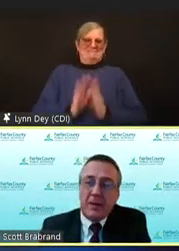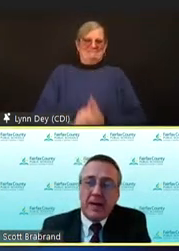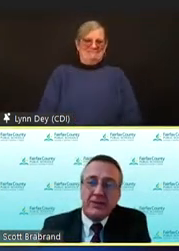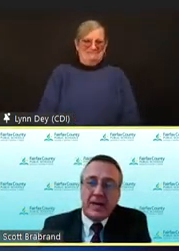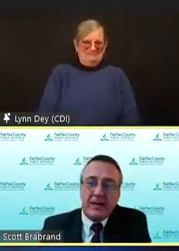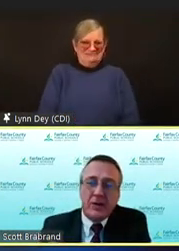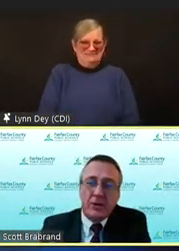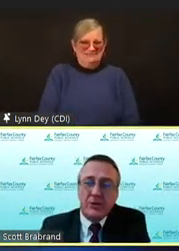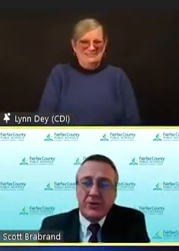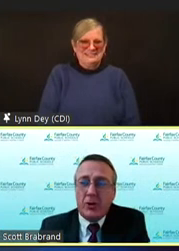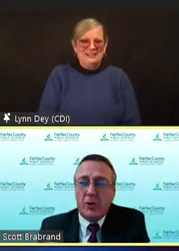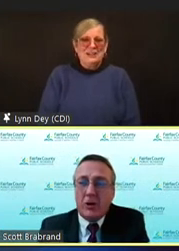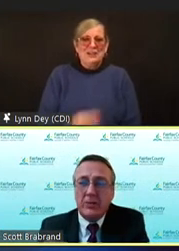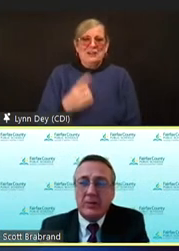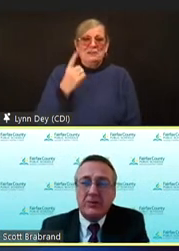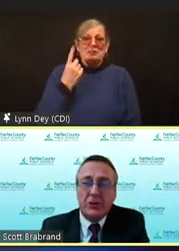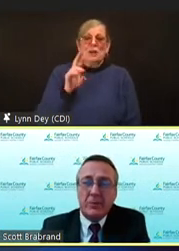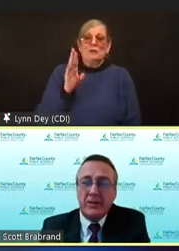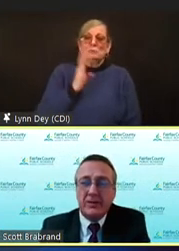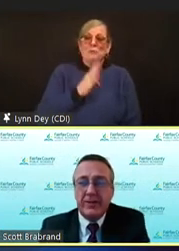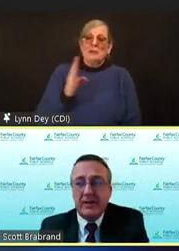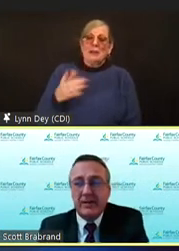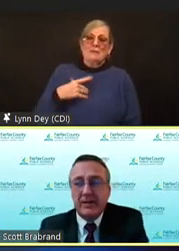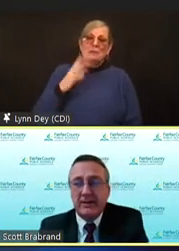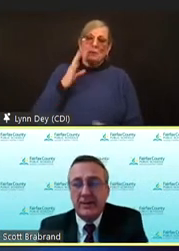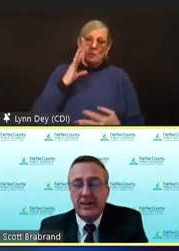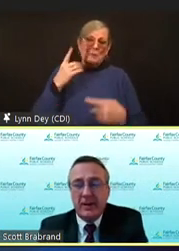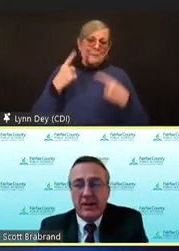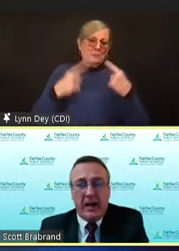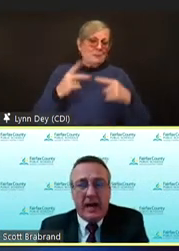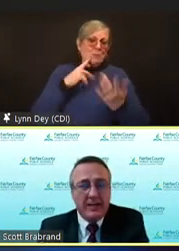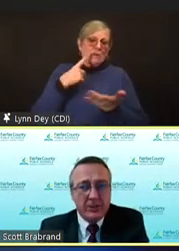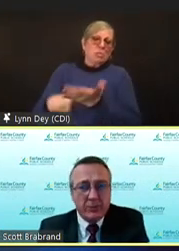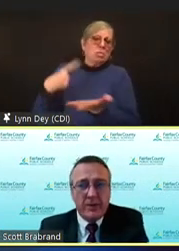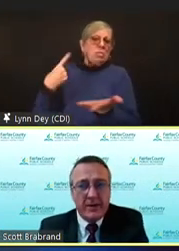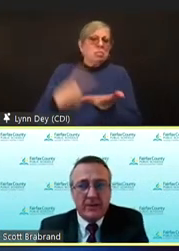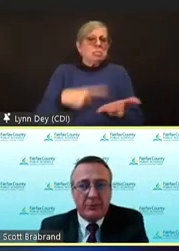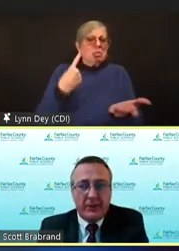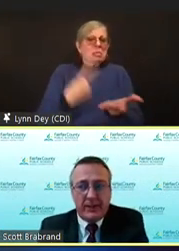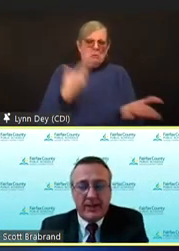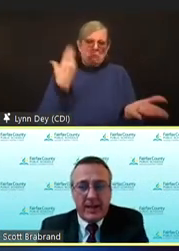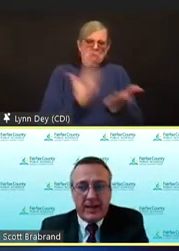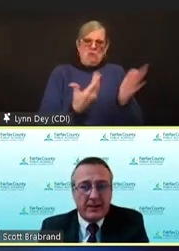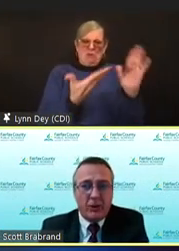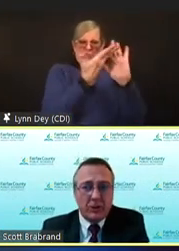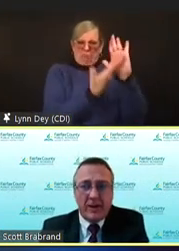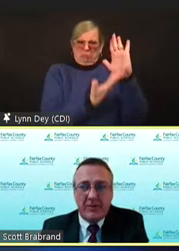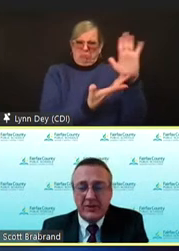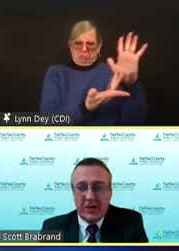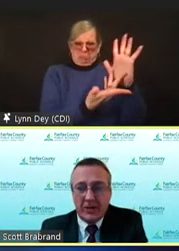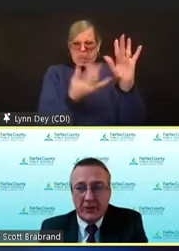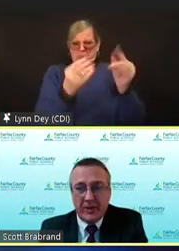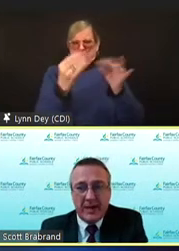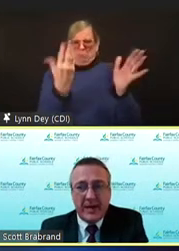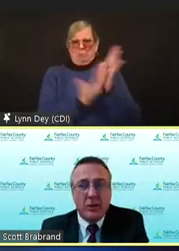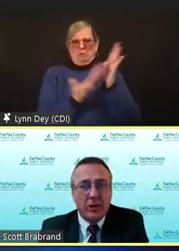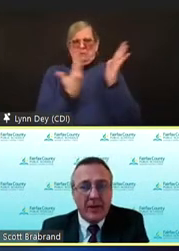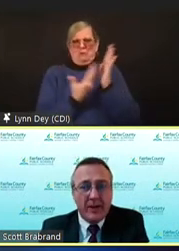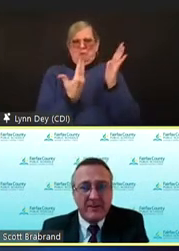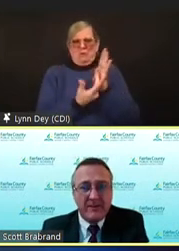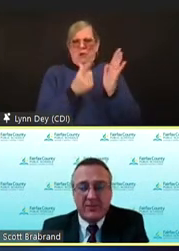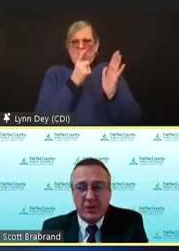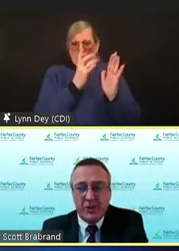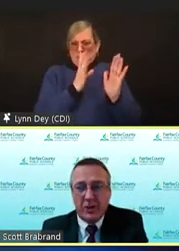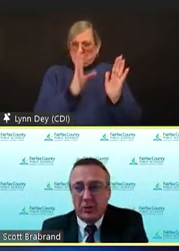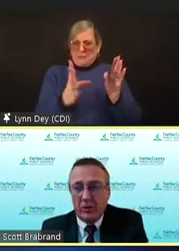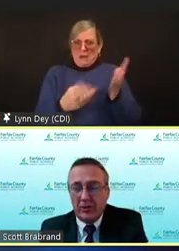on masks, I know there's the whole argument of show me the studies. I just want to be completely candid. Look around this country and look around